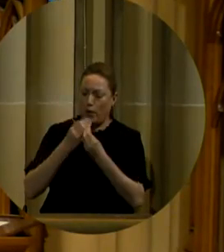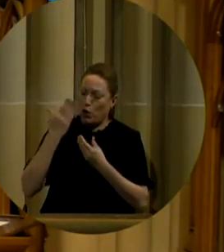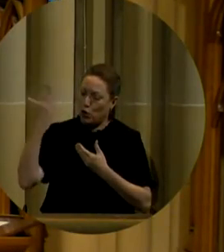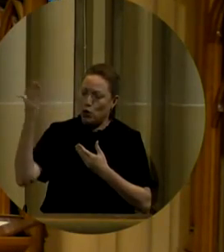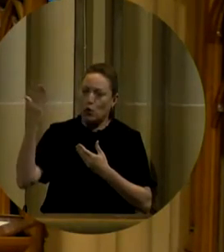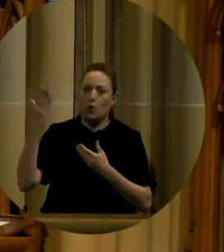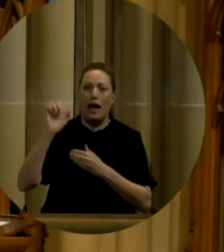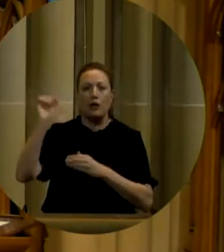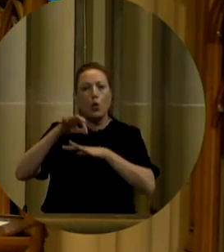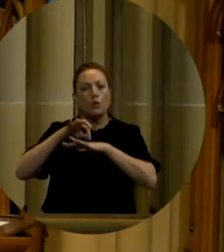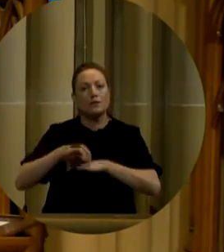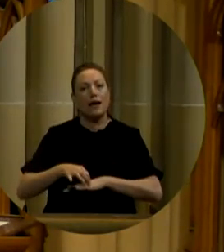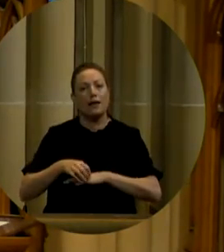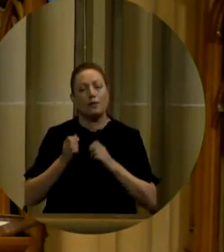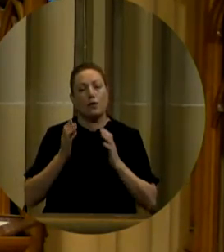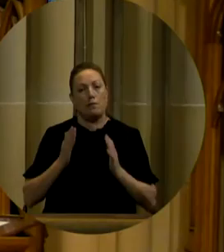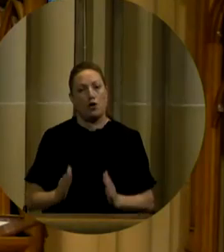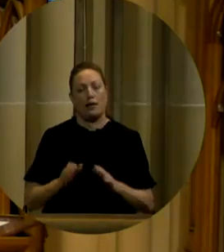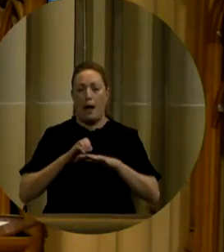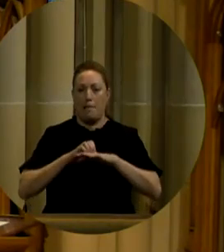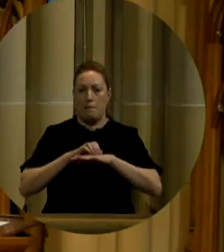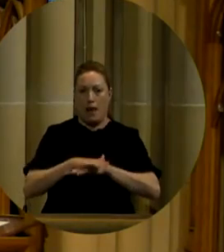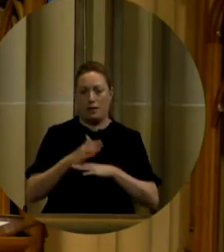blood we have communion.